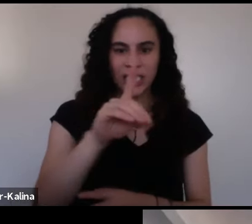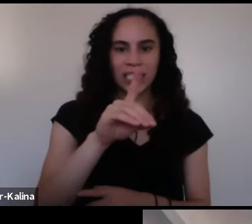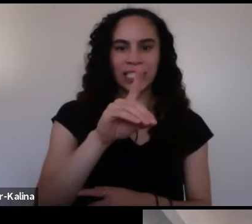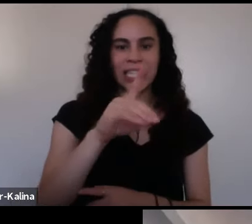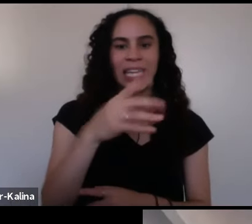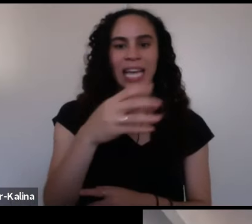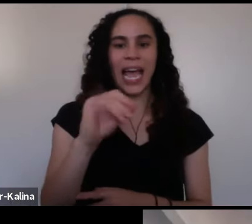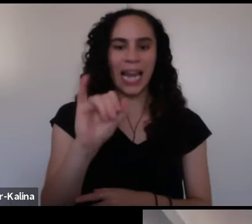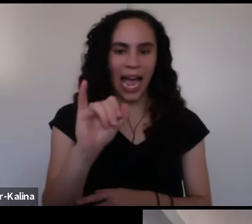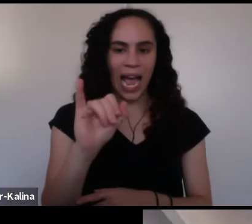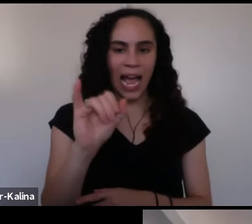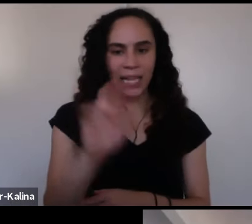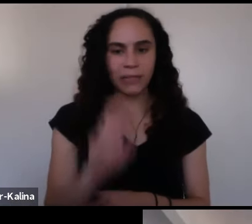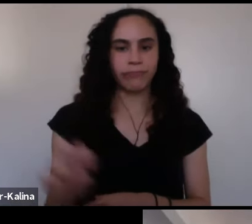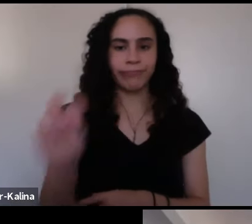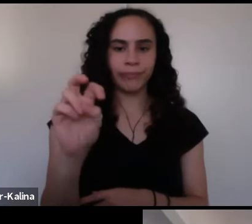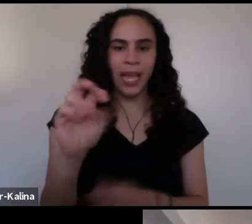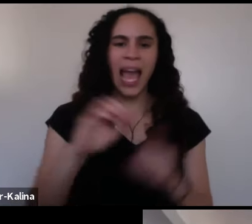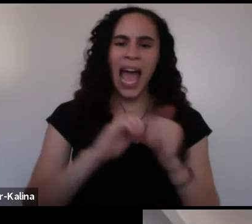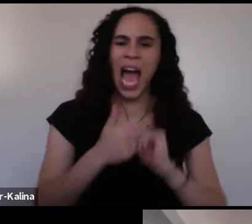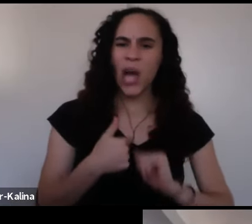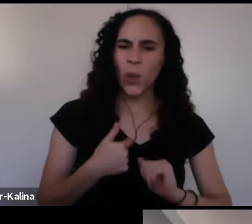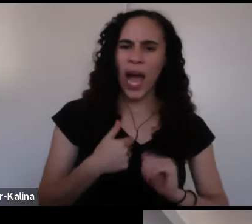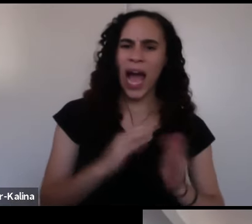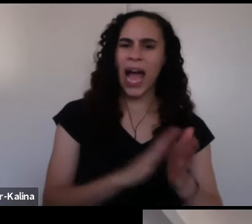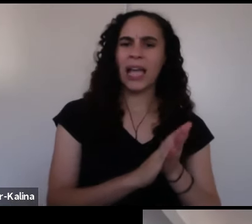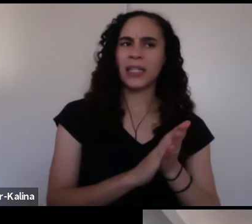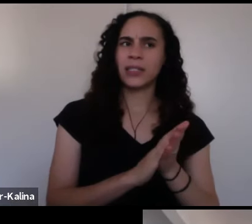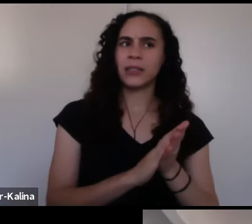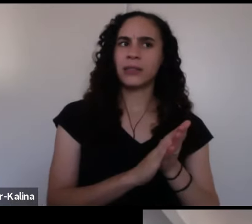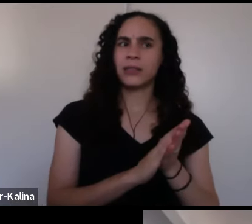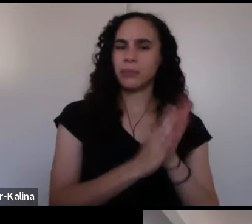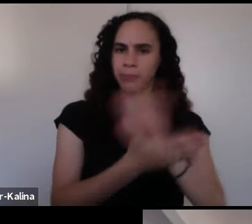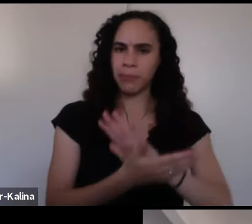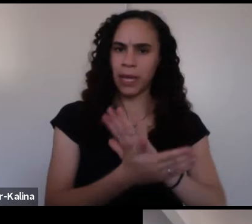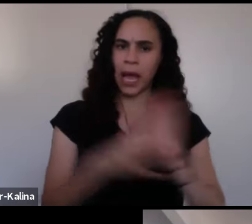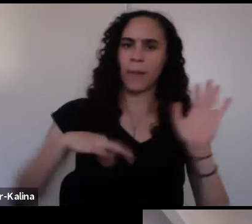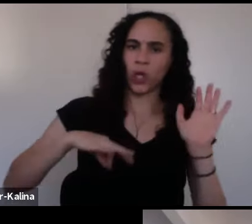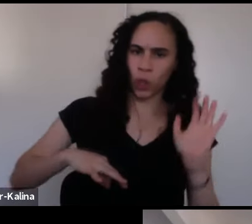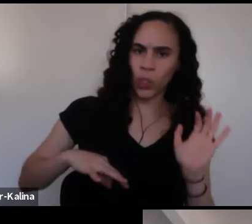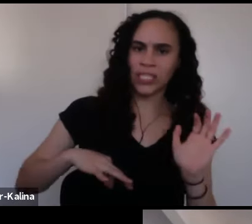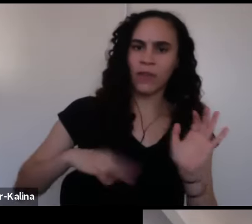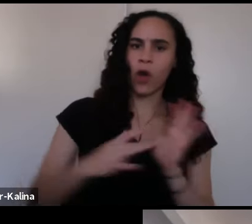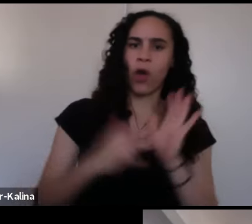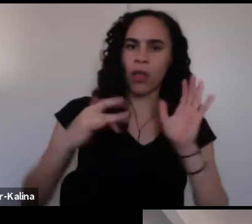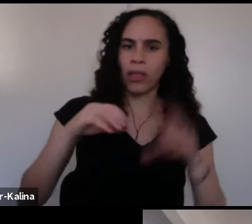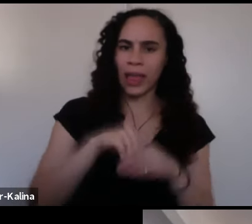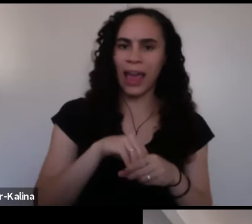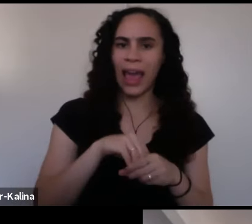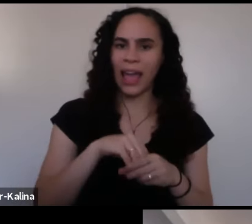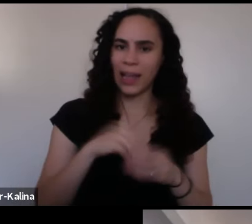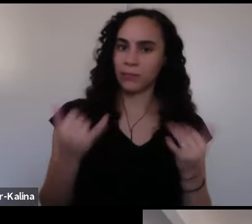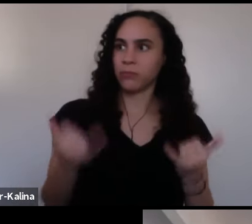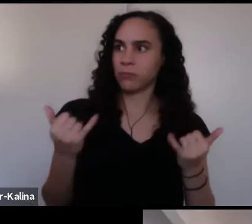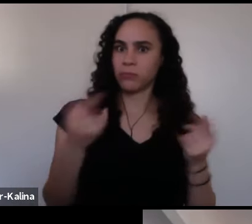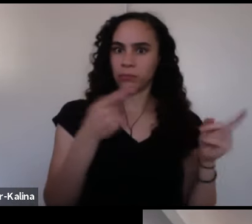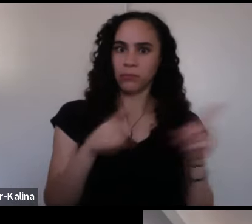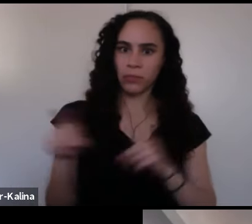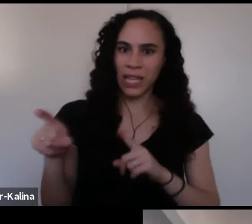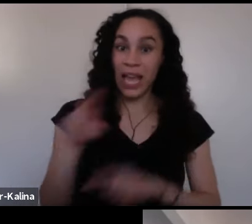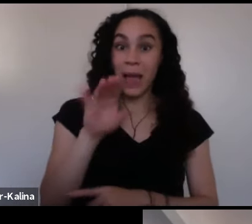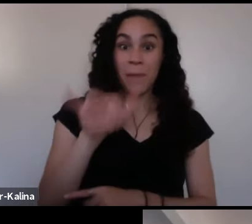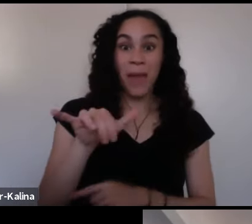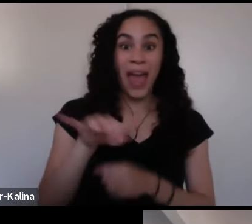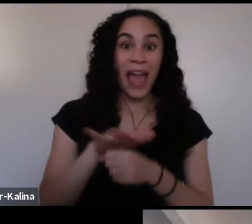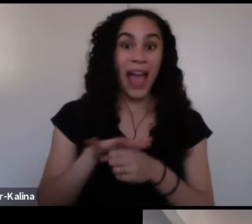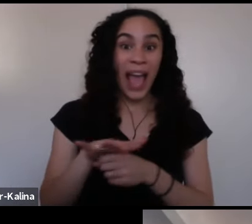she position herself to be useful in this movement? In the Bay Area, there were only 5 or 6 of us